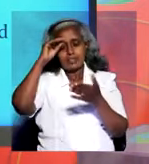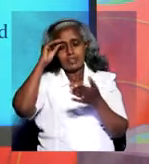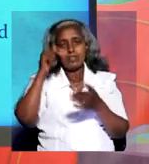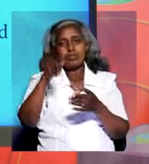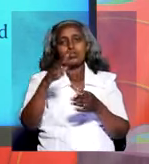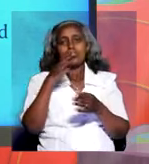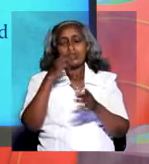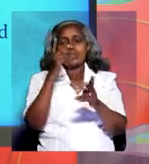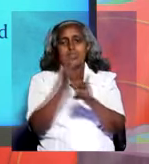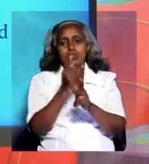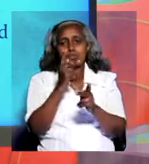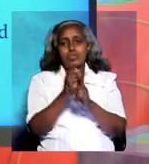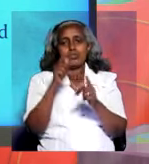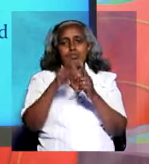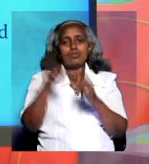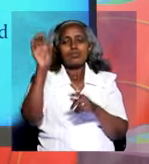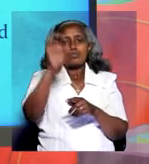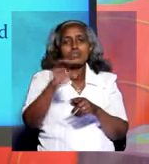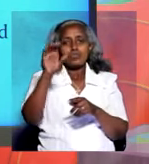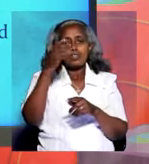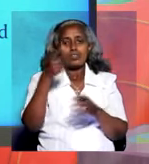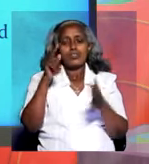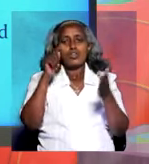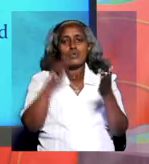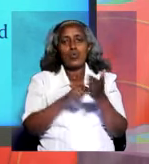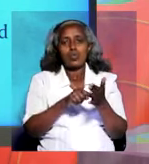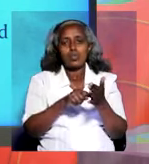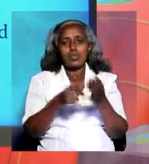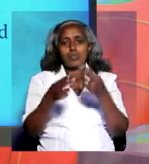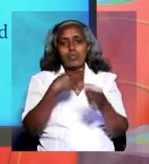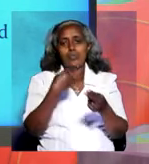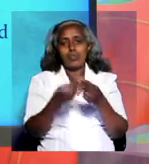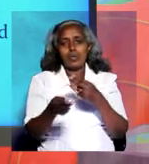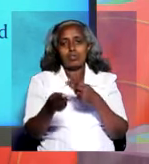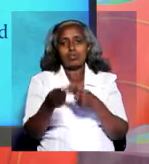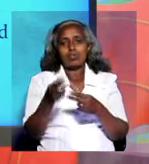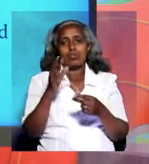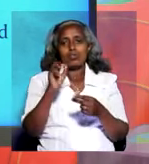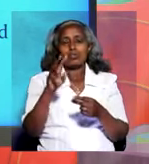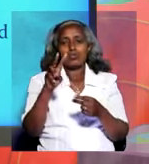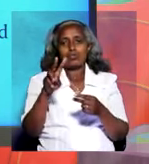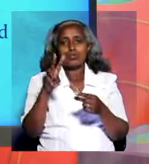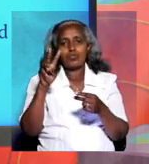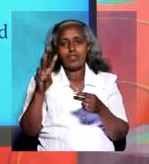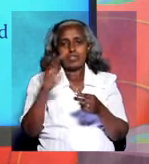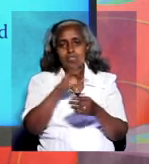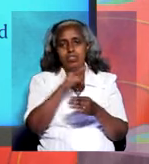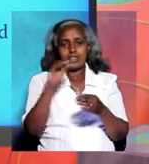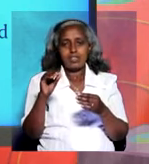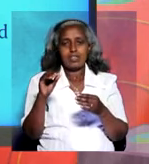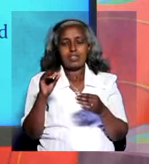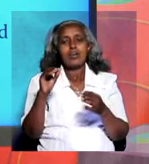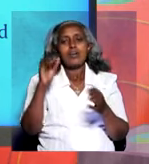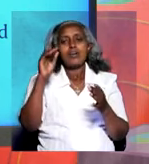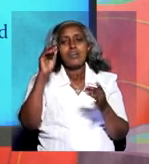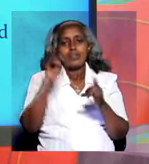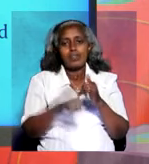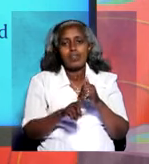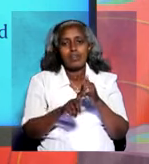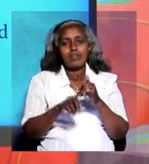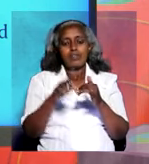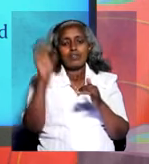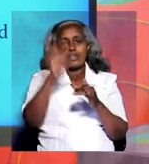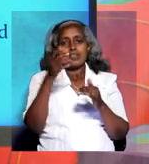are expected to find dot product of two vectors and find the